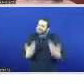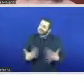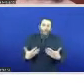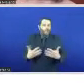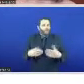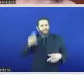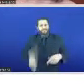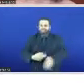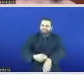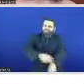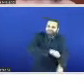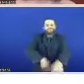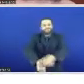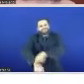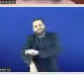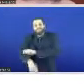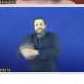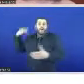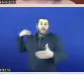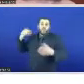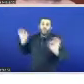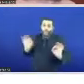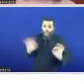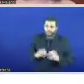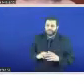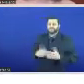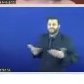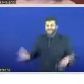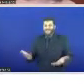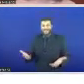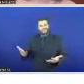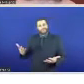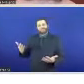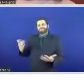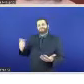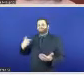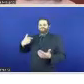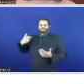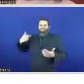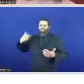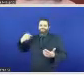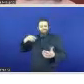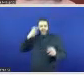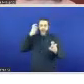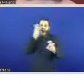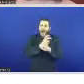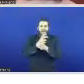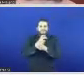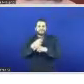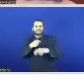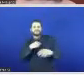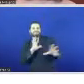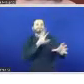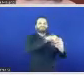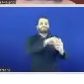it's often a question of become heard at the global level. So it's important